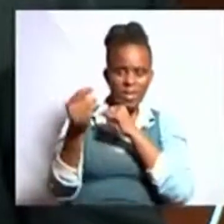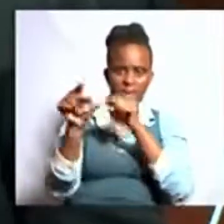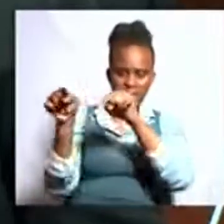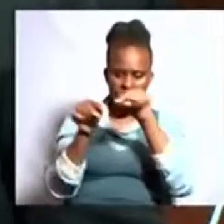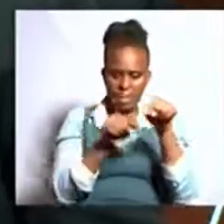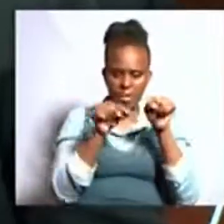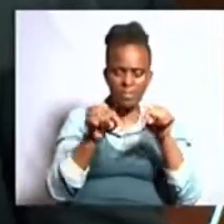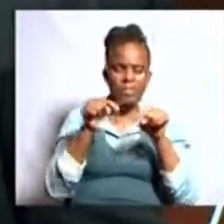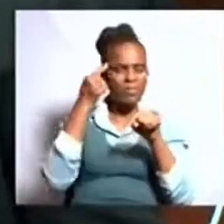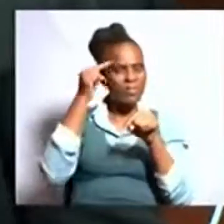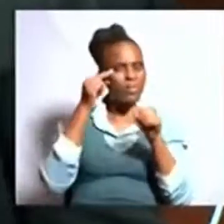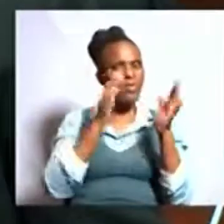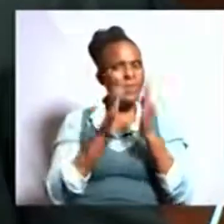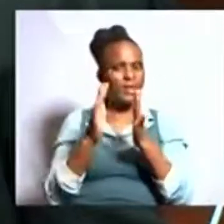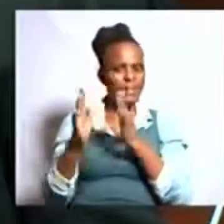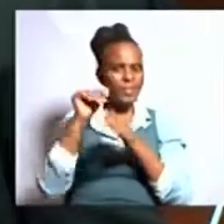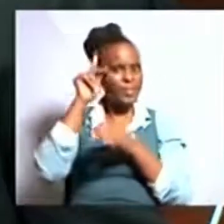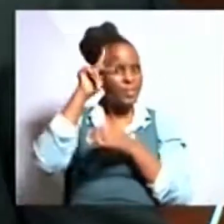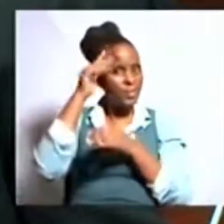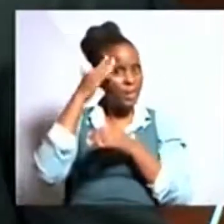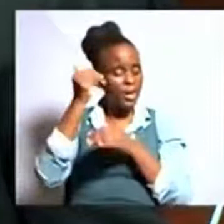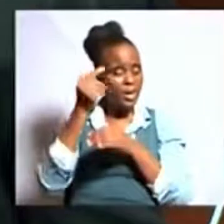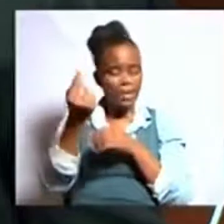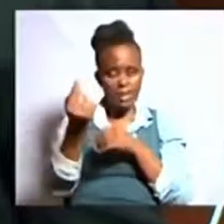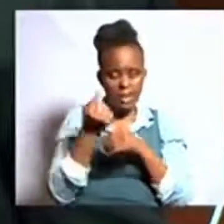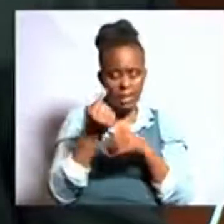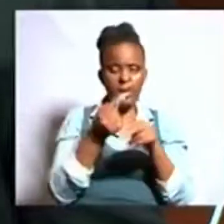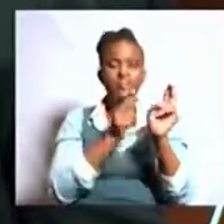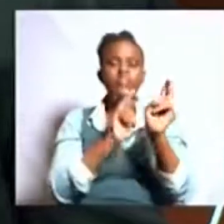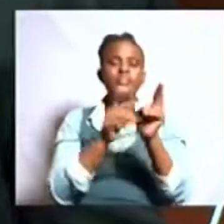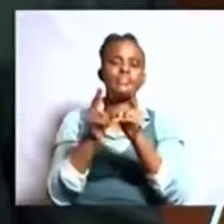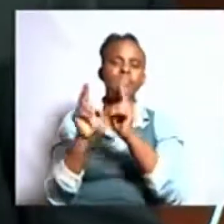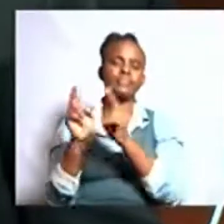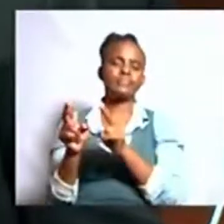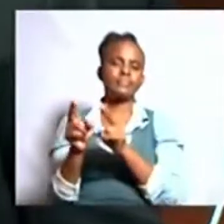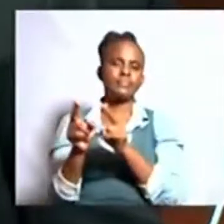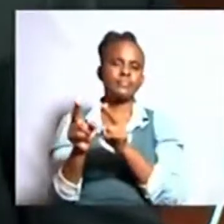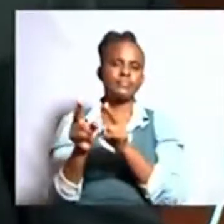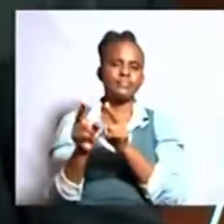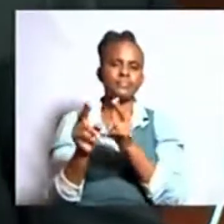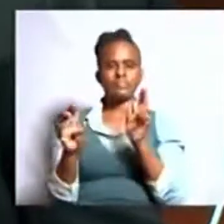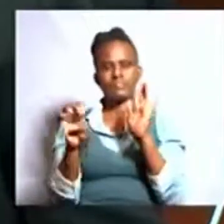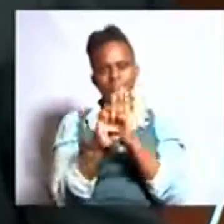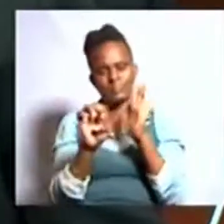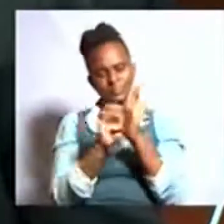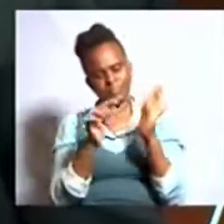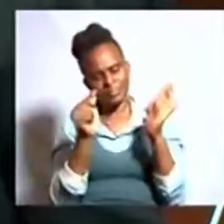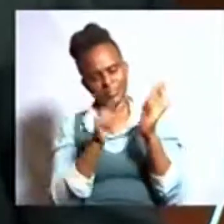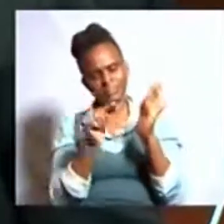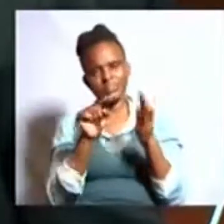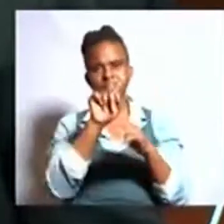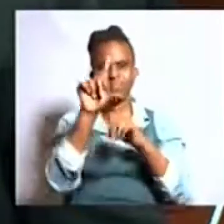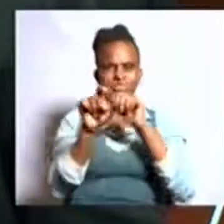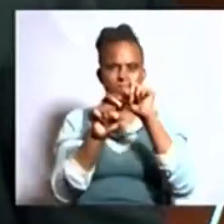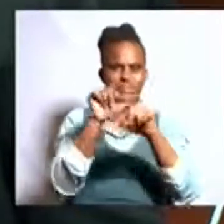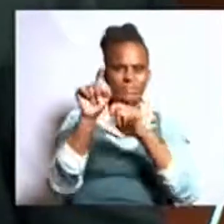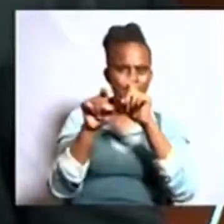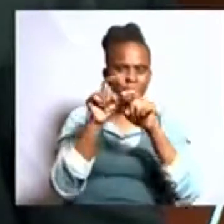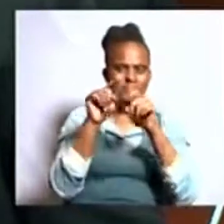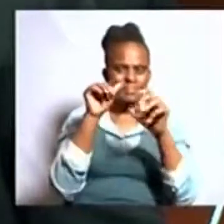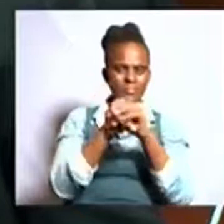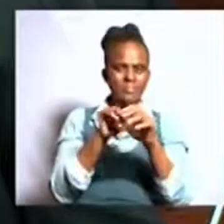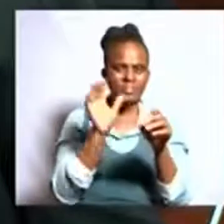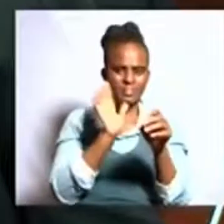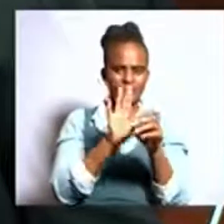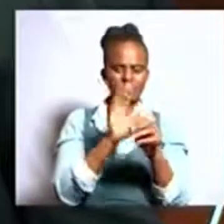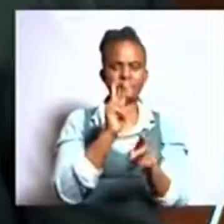purpose, to come and answer to such questions, including those